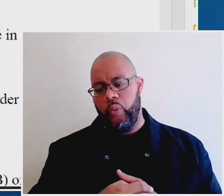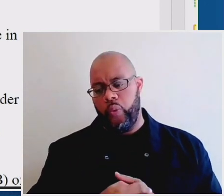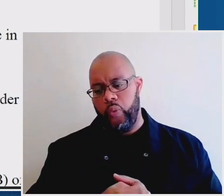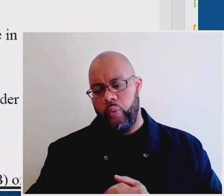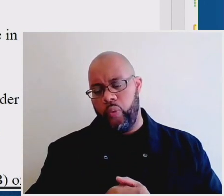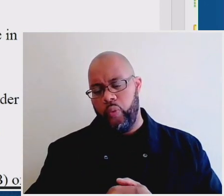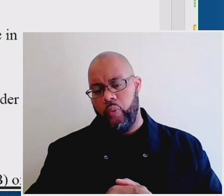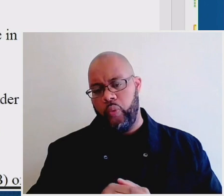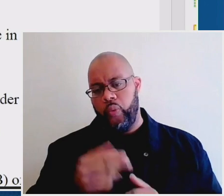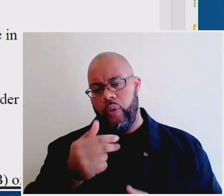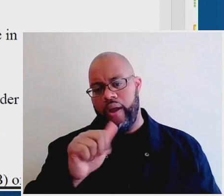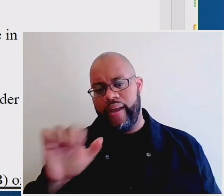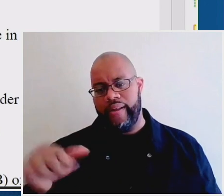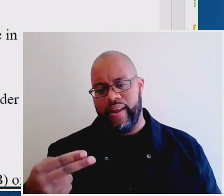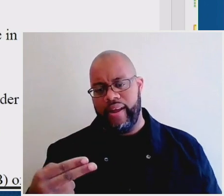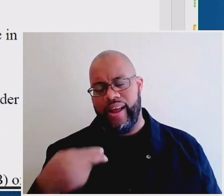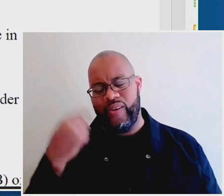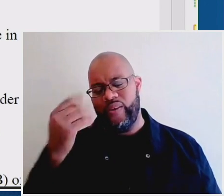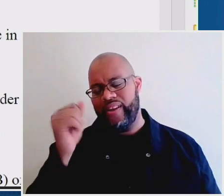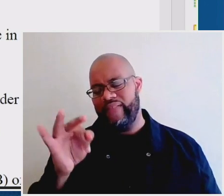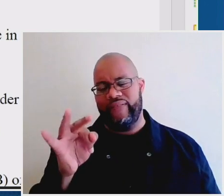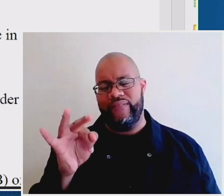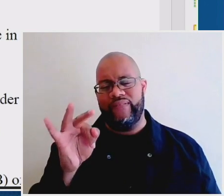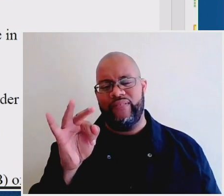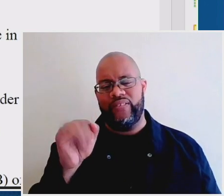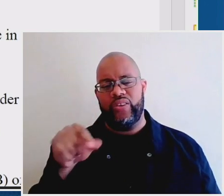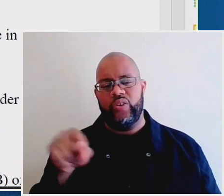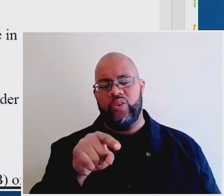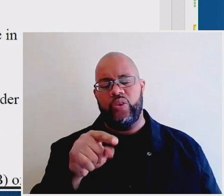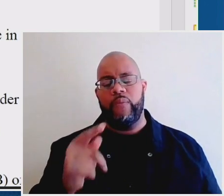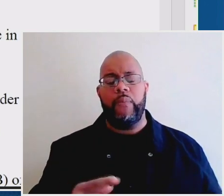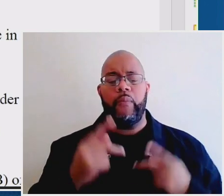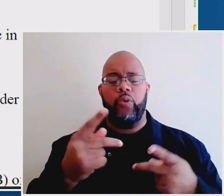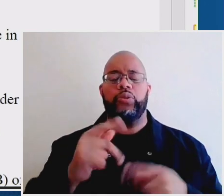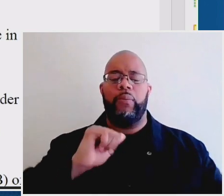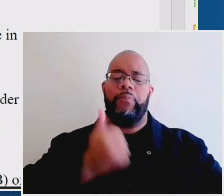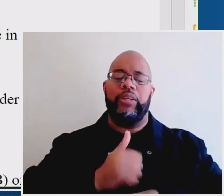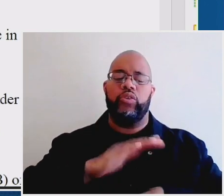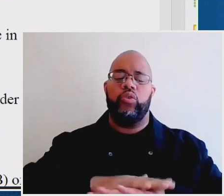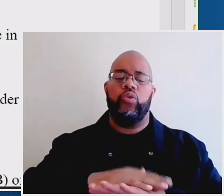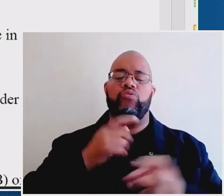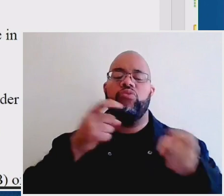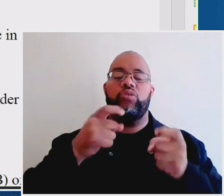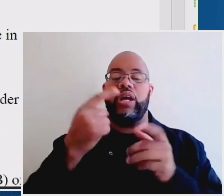Hannah. I don't know if the proposals were based on the regulatory language, because